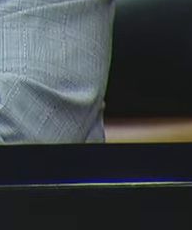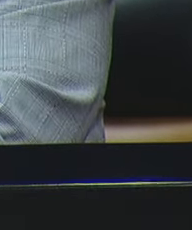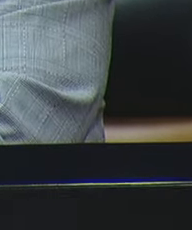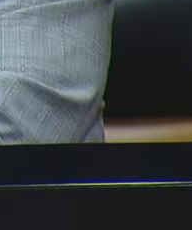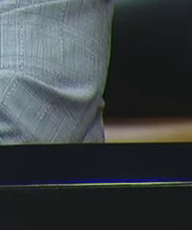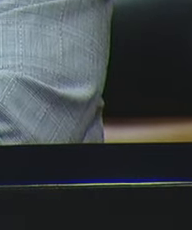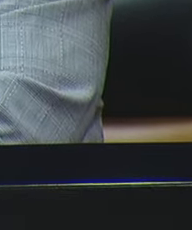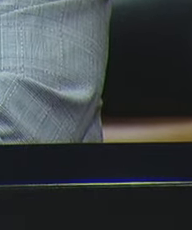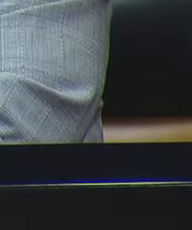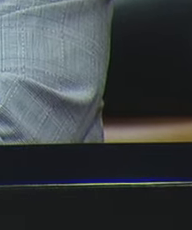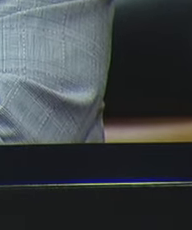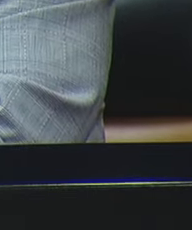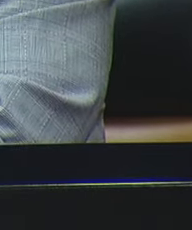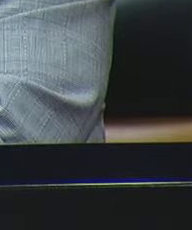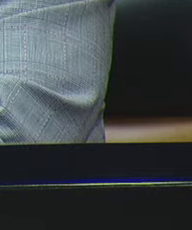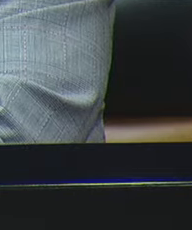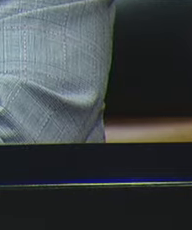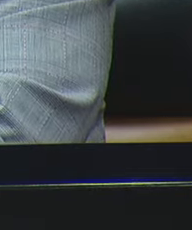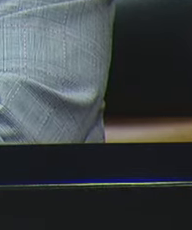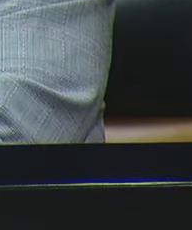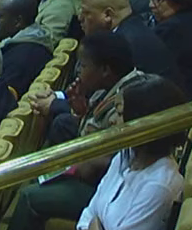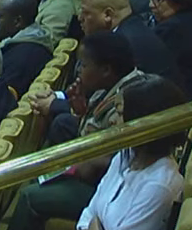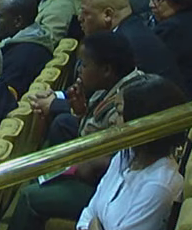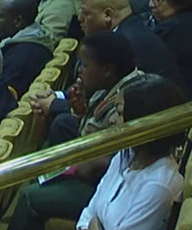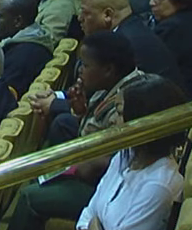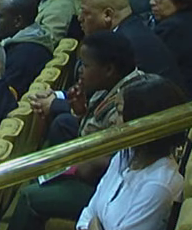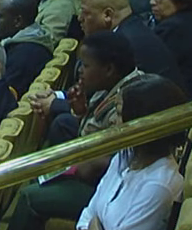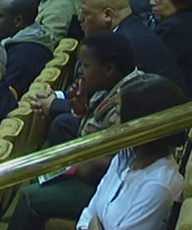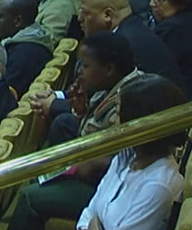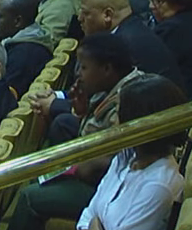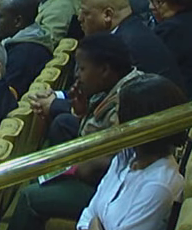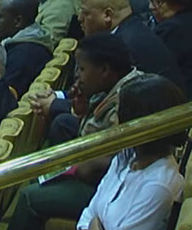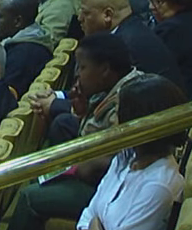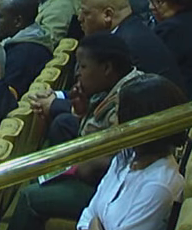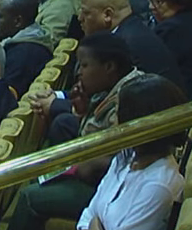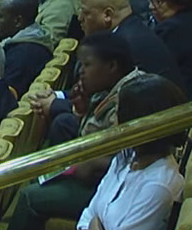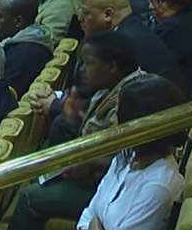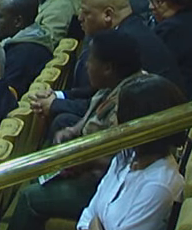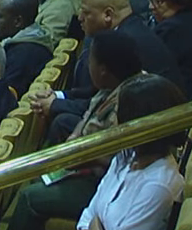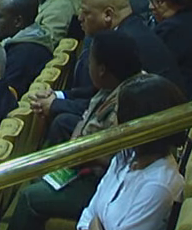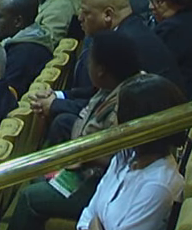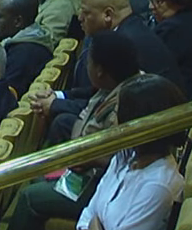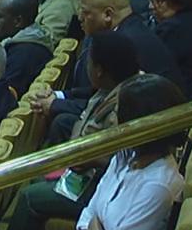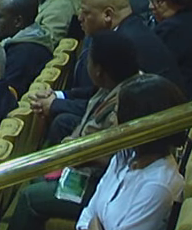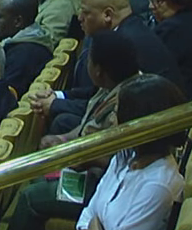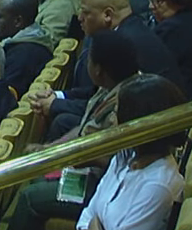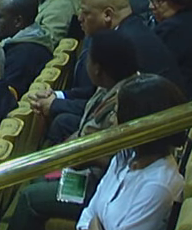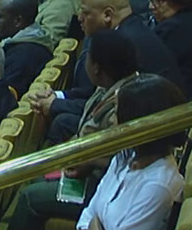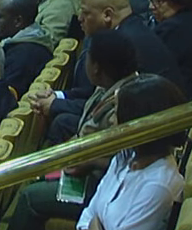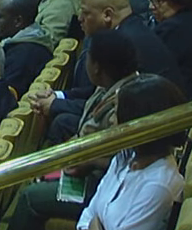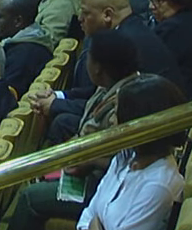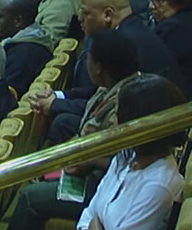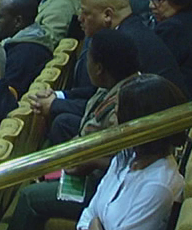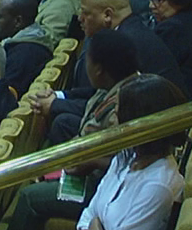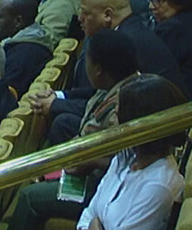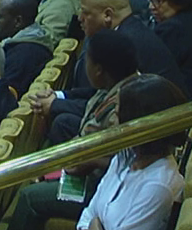students who I'm sure are the future agricultural researchers and scientists and maybe land surveyors who are also